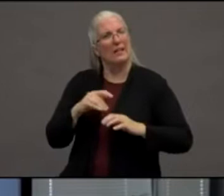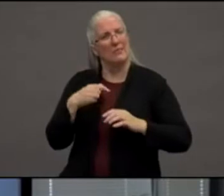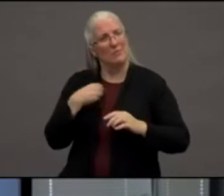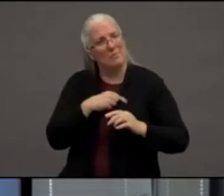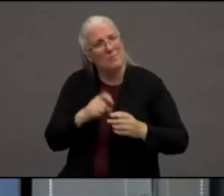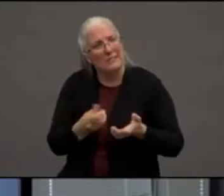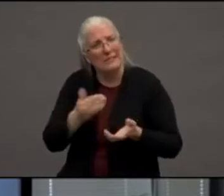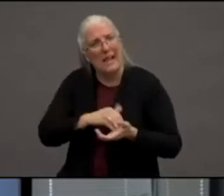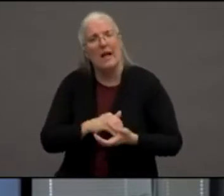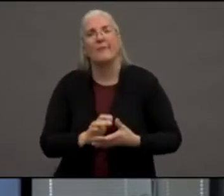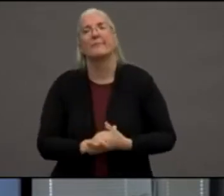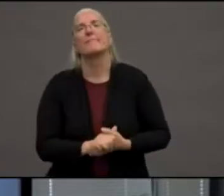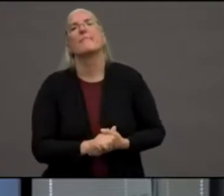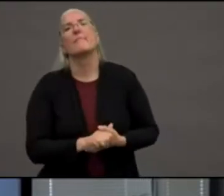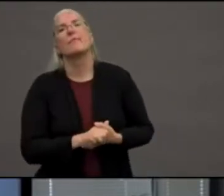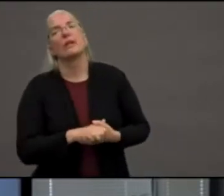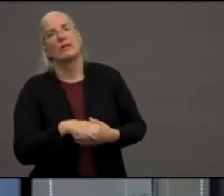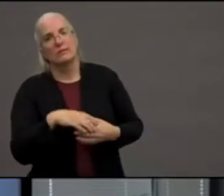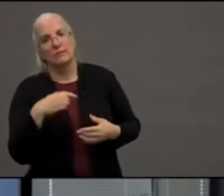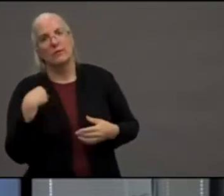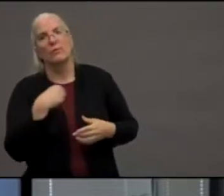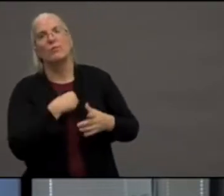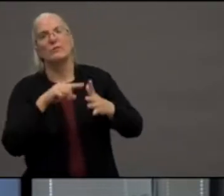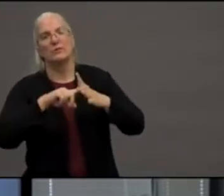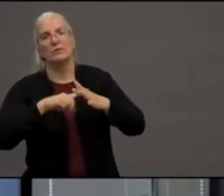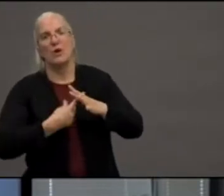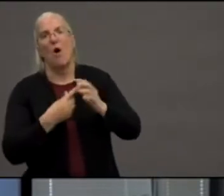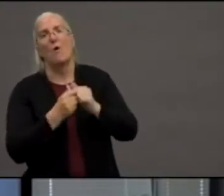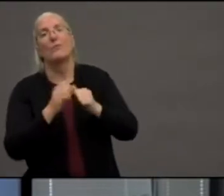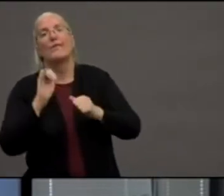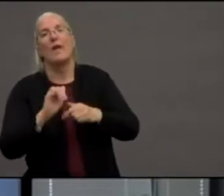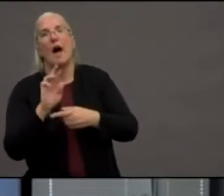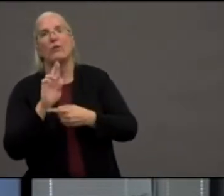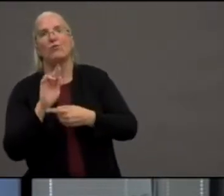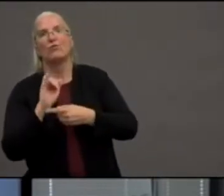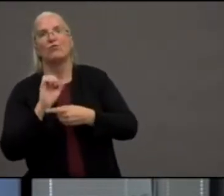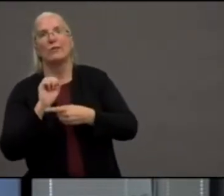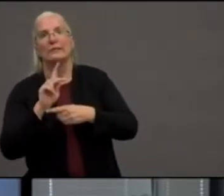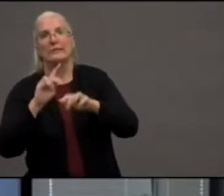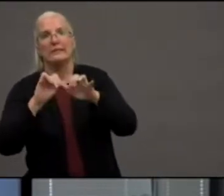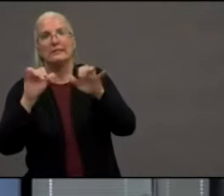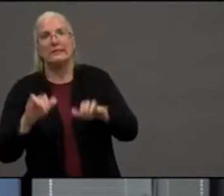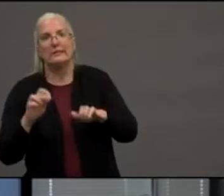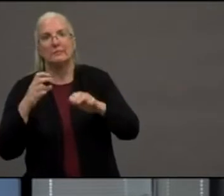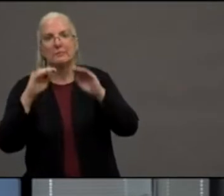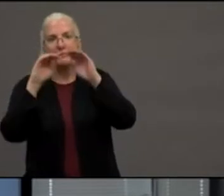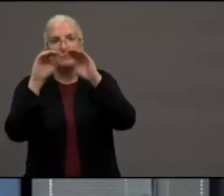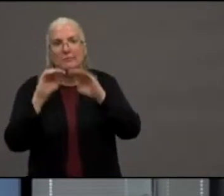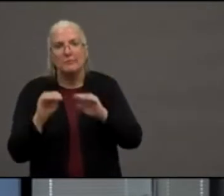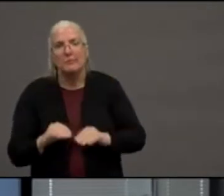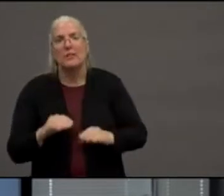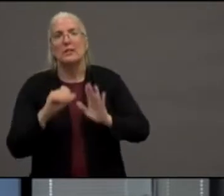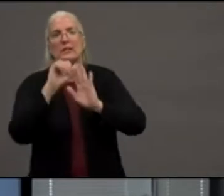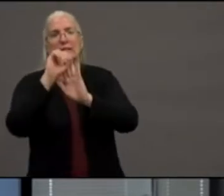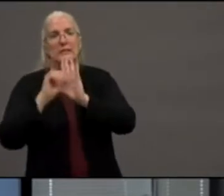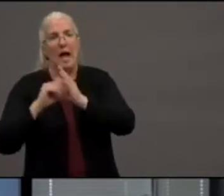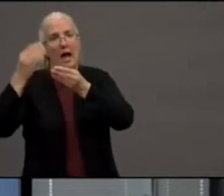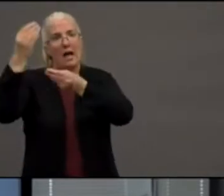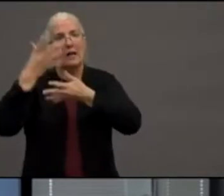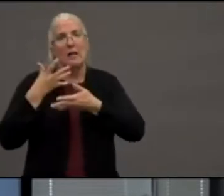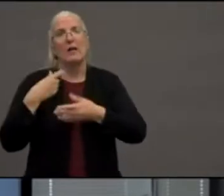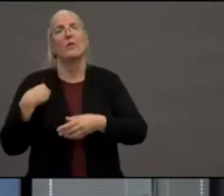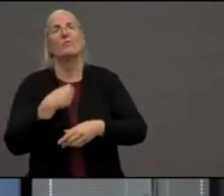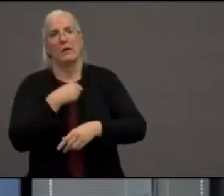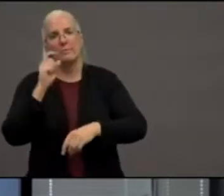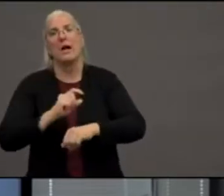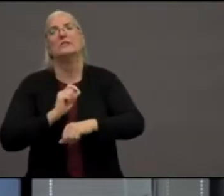order and plan and framework, and then we had the state come back and restructure things, so we're really ramping up again to go into that direction